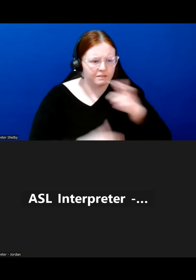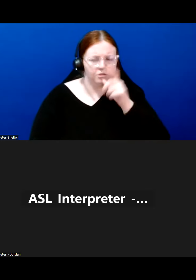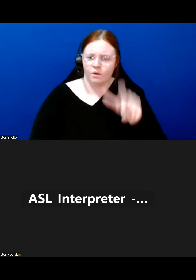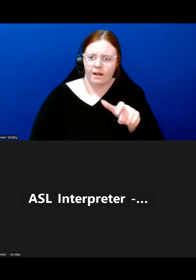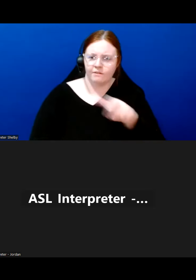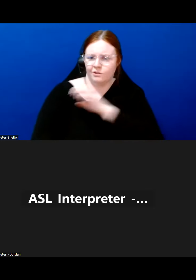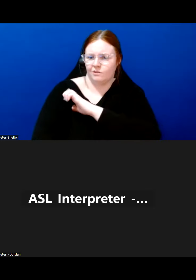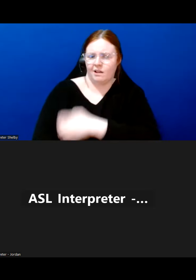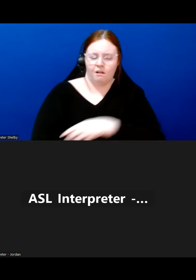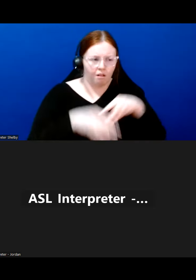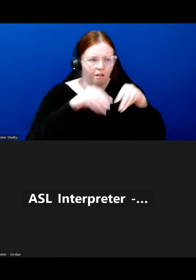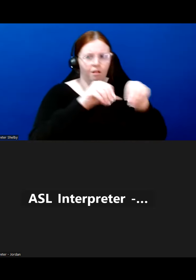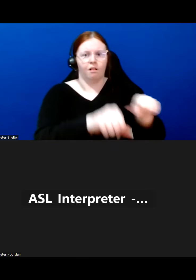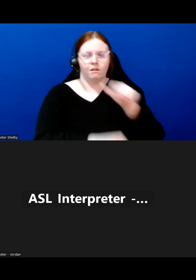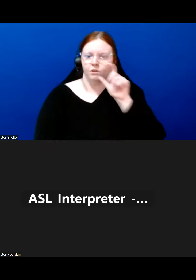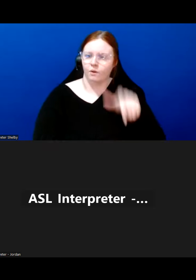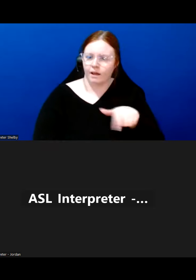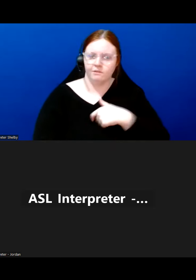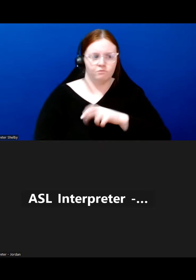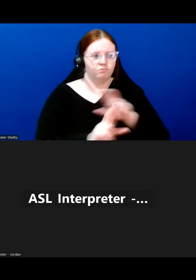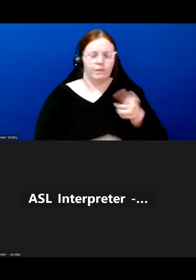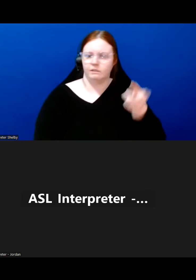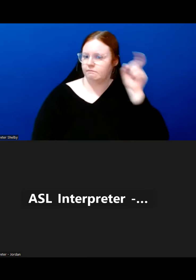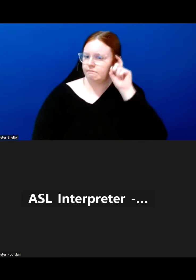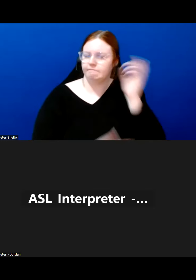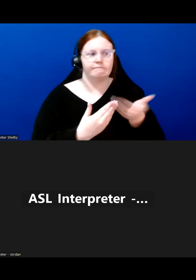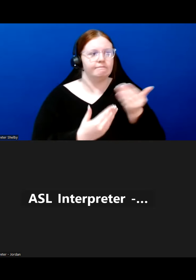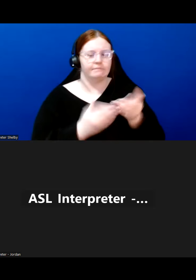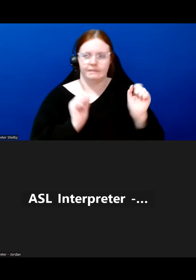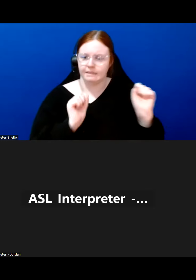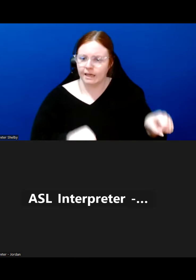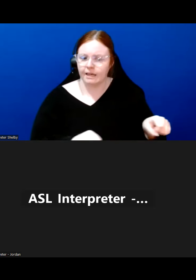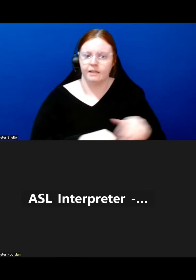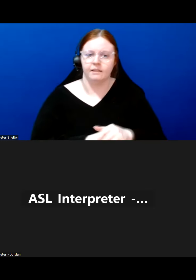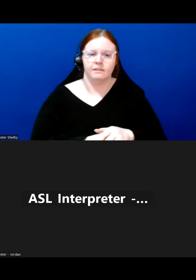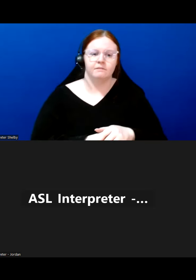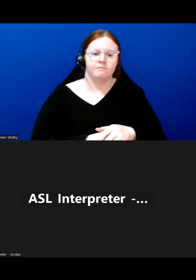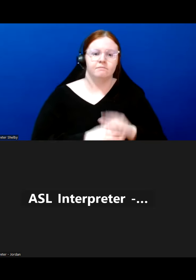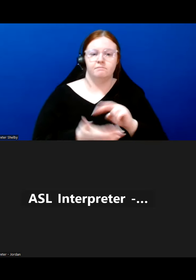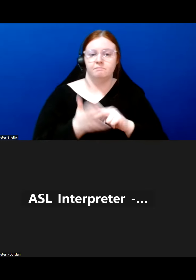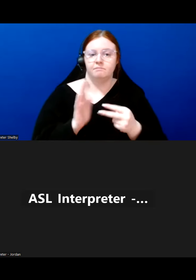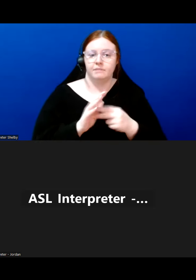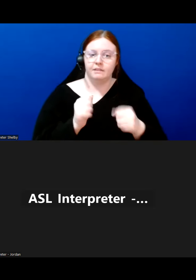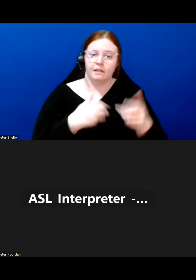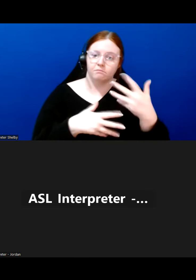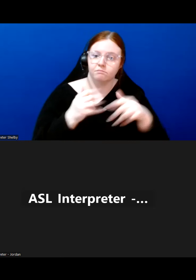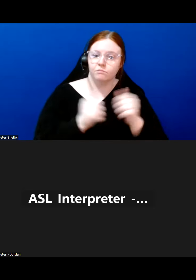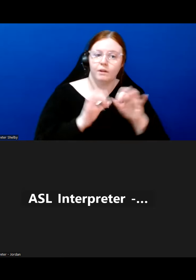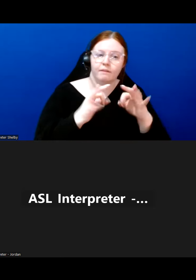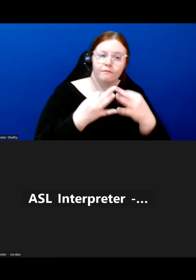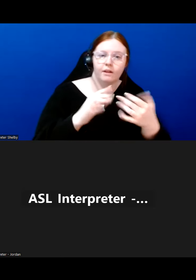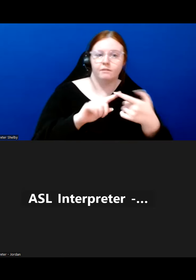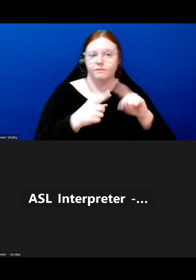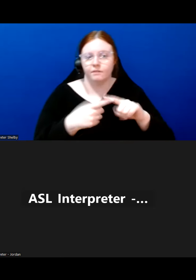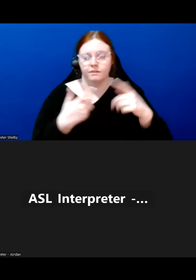more energy left over for other things, spending time with your loved ones. So all in all, if